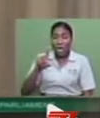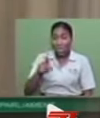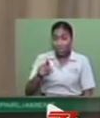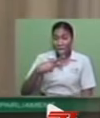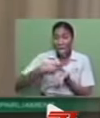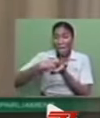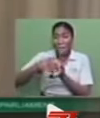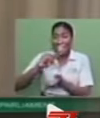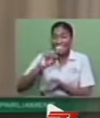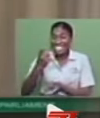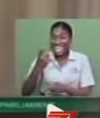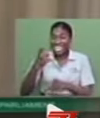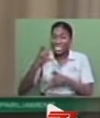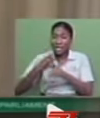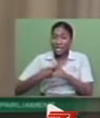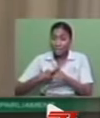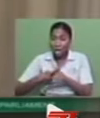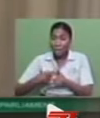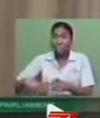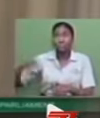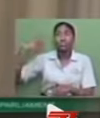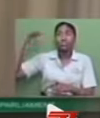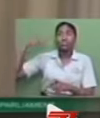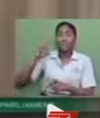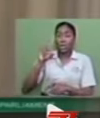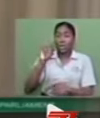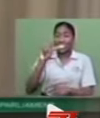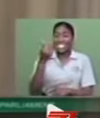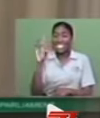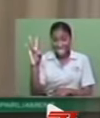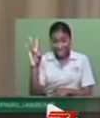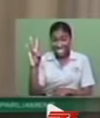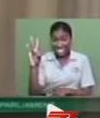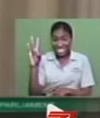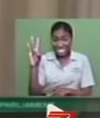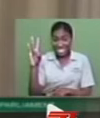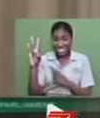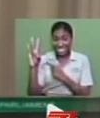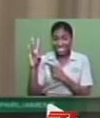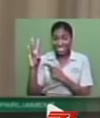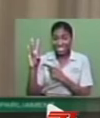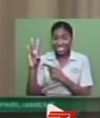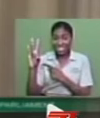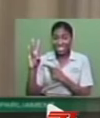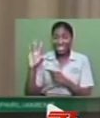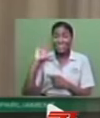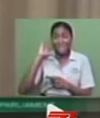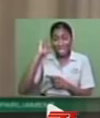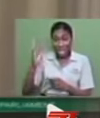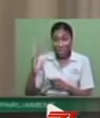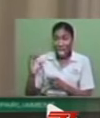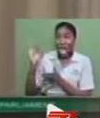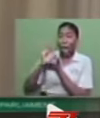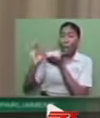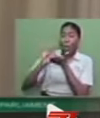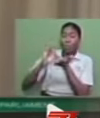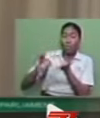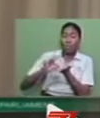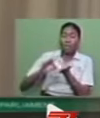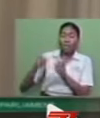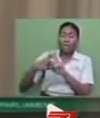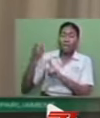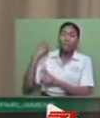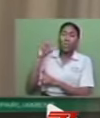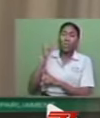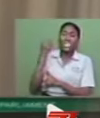October 2017. So will they be collecting the 3 years in taxes, or will they waive